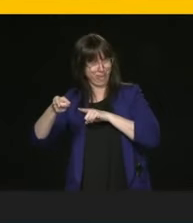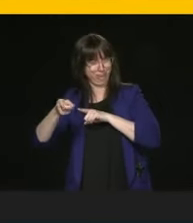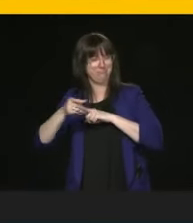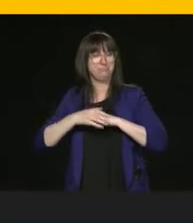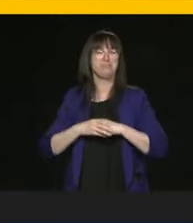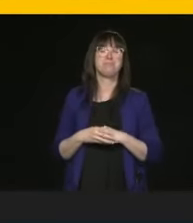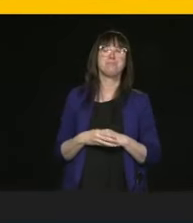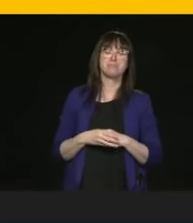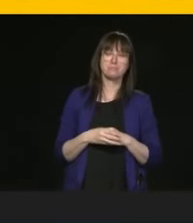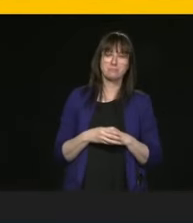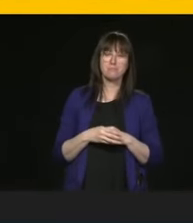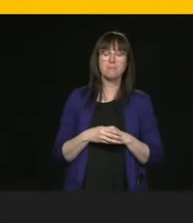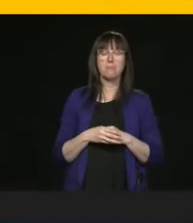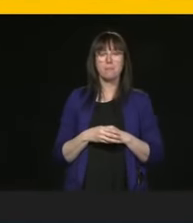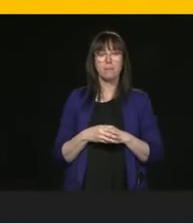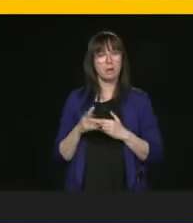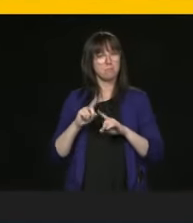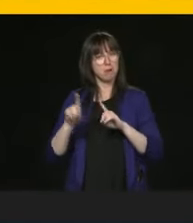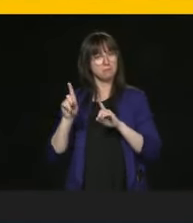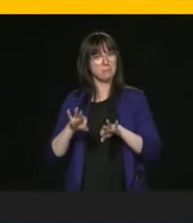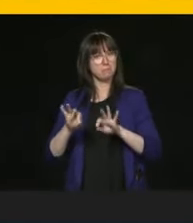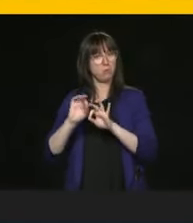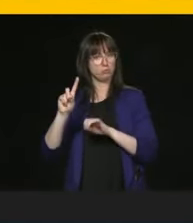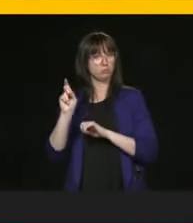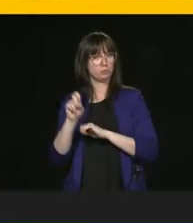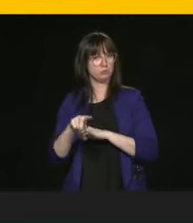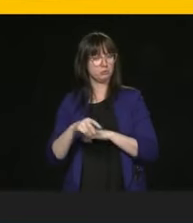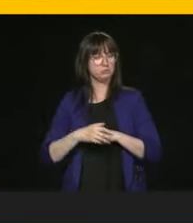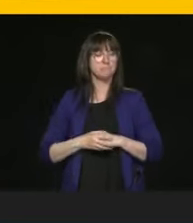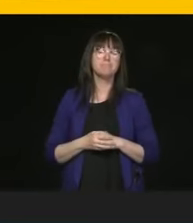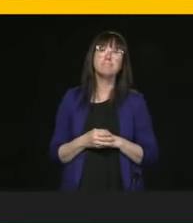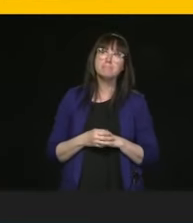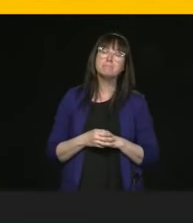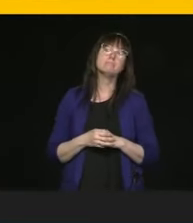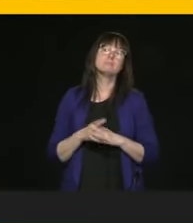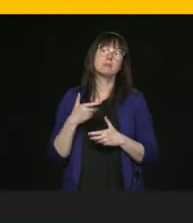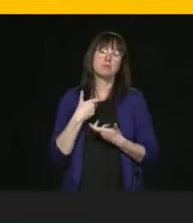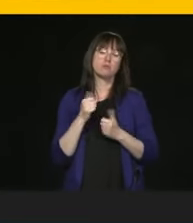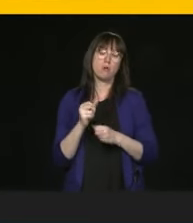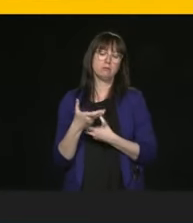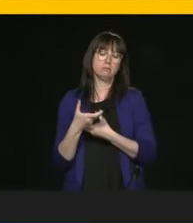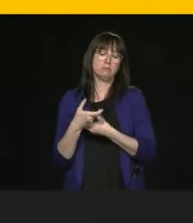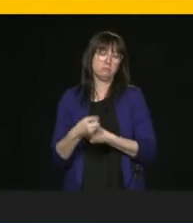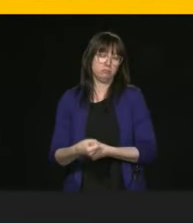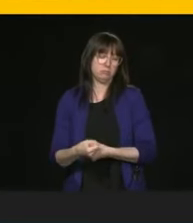But let me summarize what she would probably say. It's around